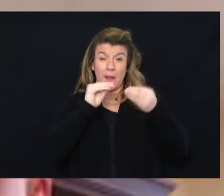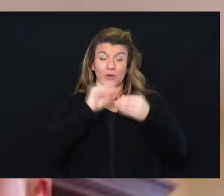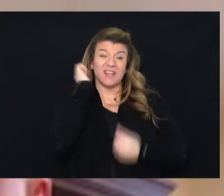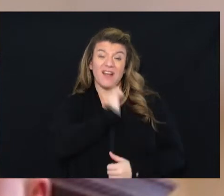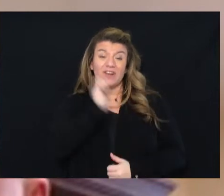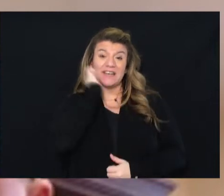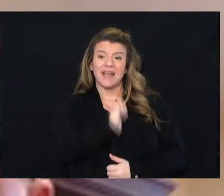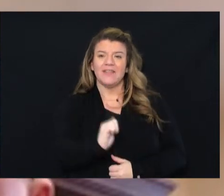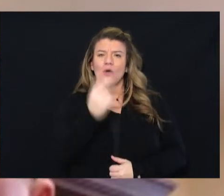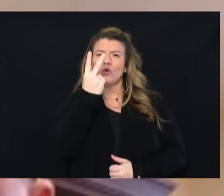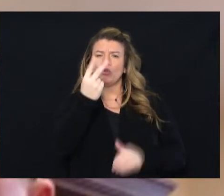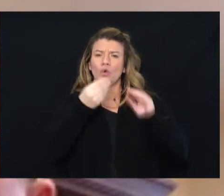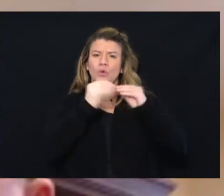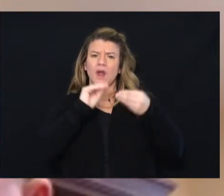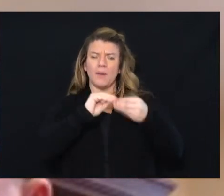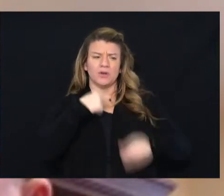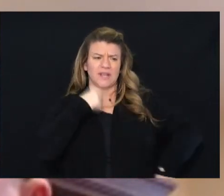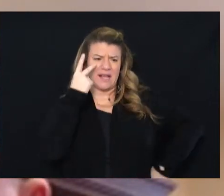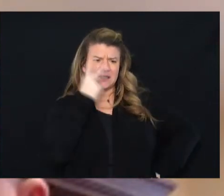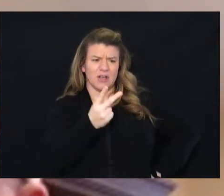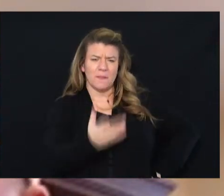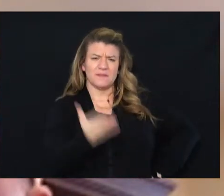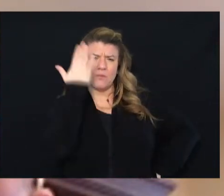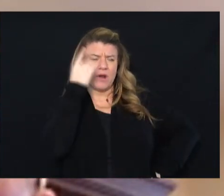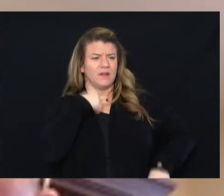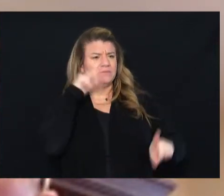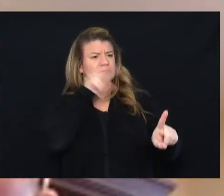numbers that struck me this morning when I looked at those.